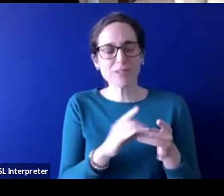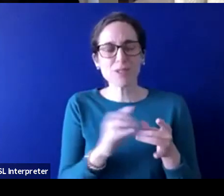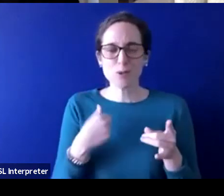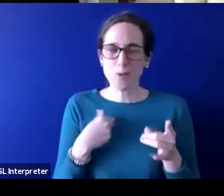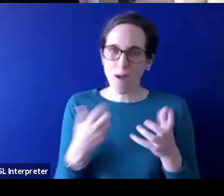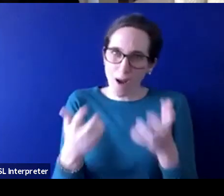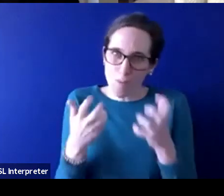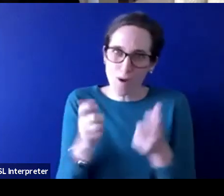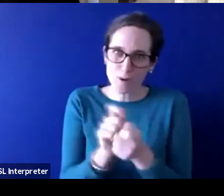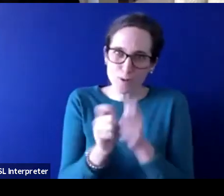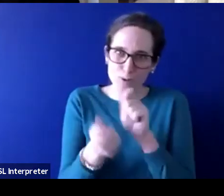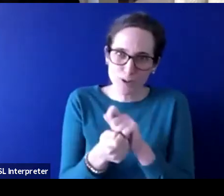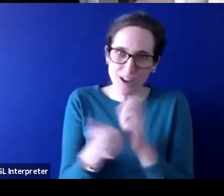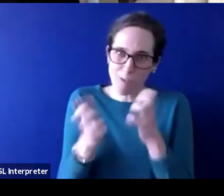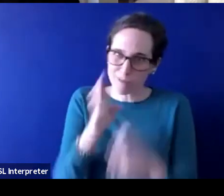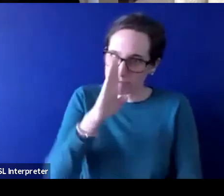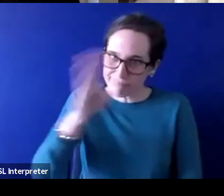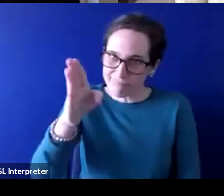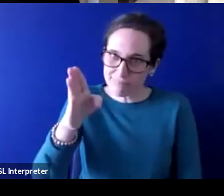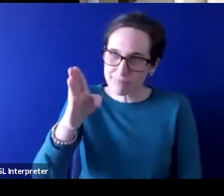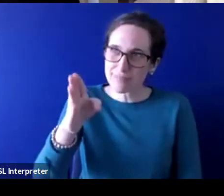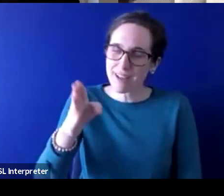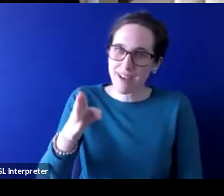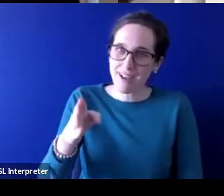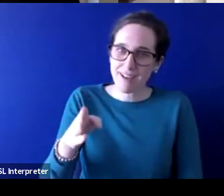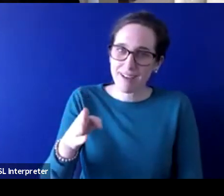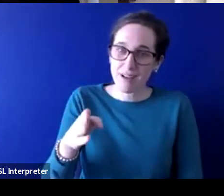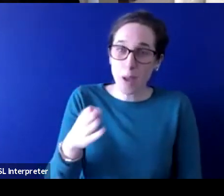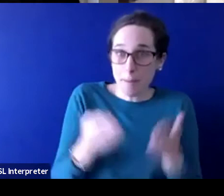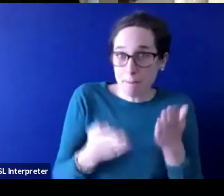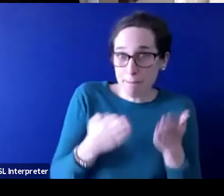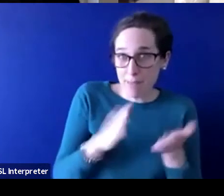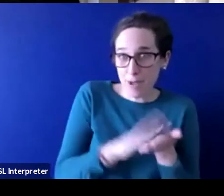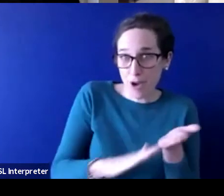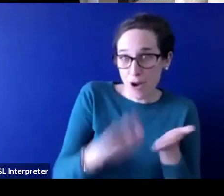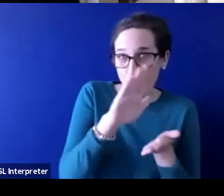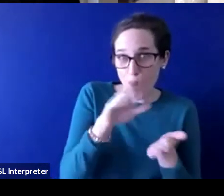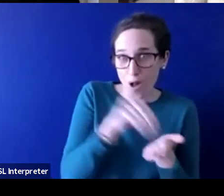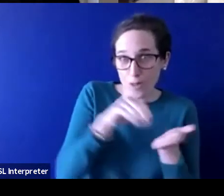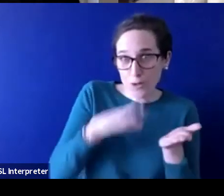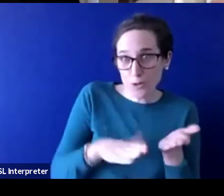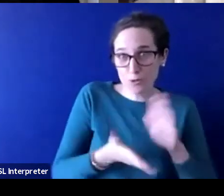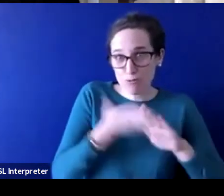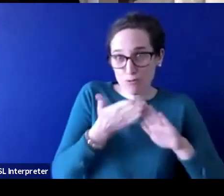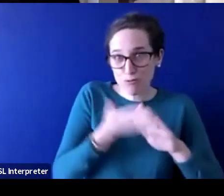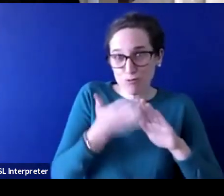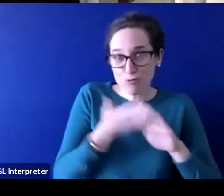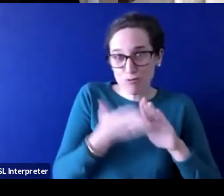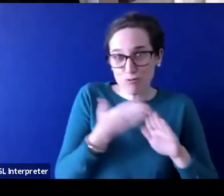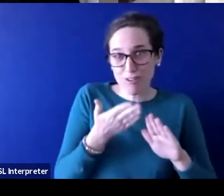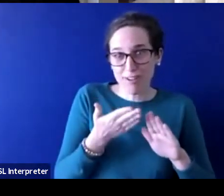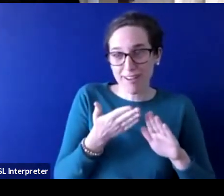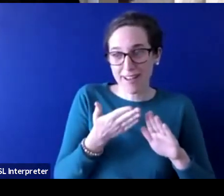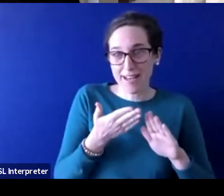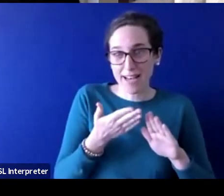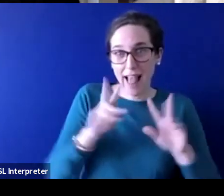change and tell them, or ask yeah. tell have college students run the feeds, or have them intern and they